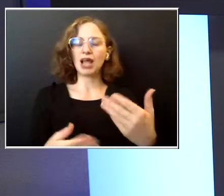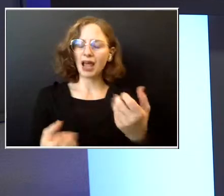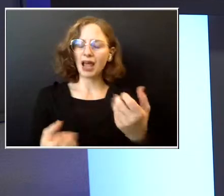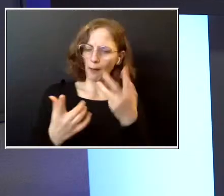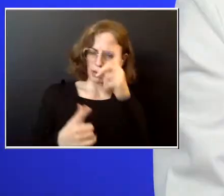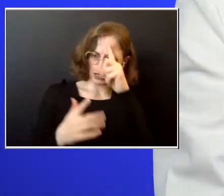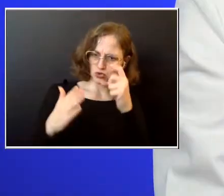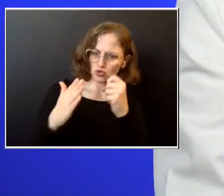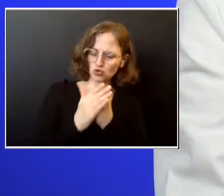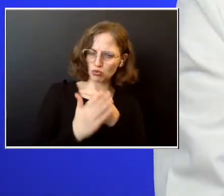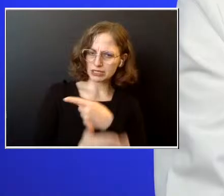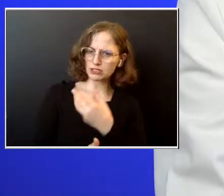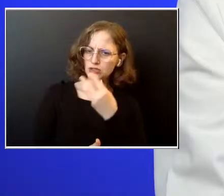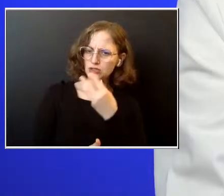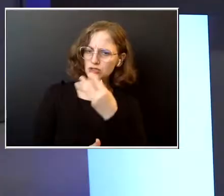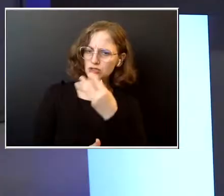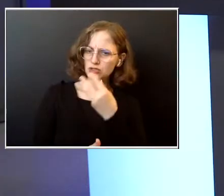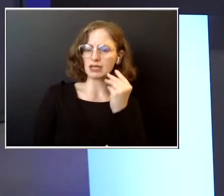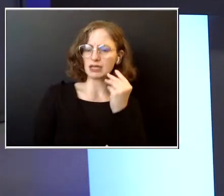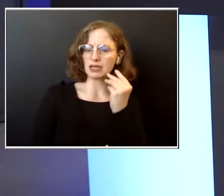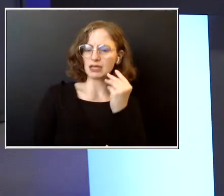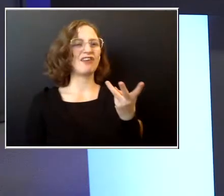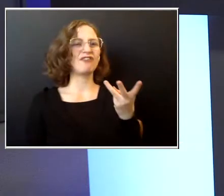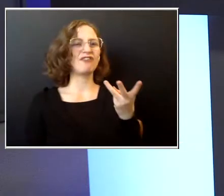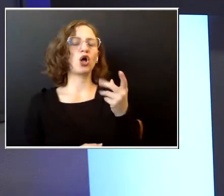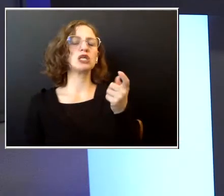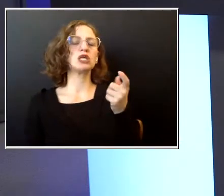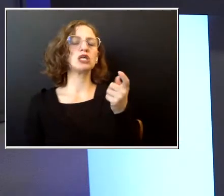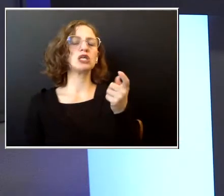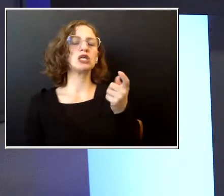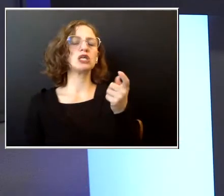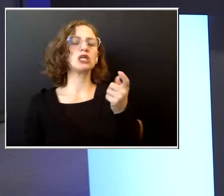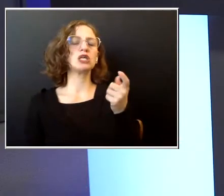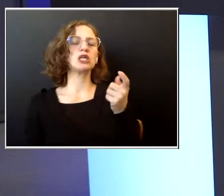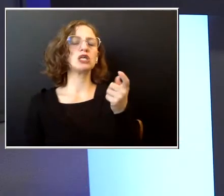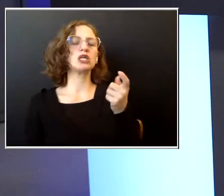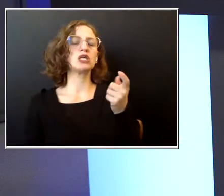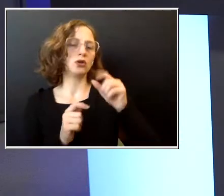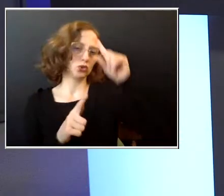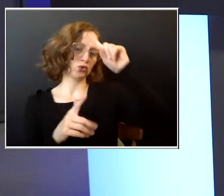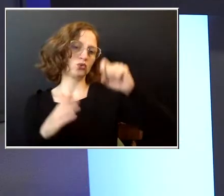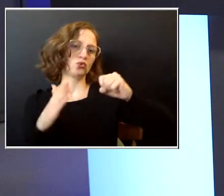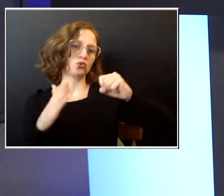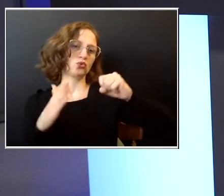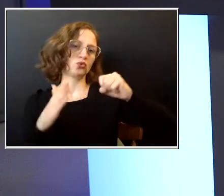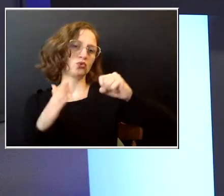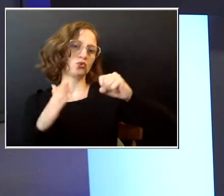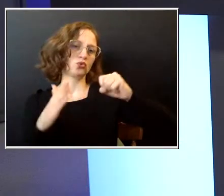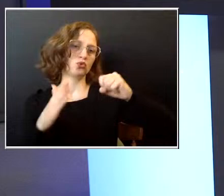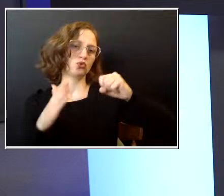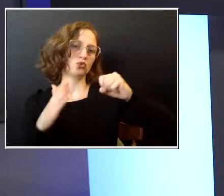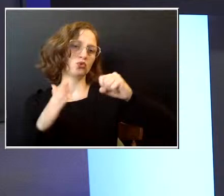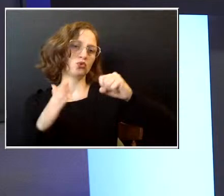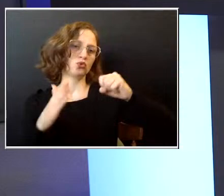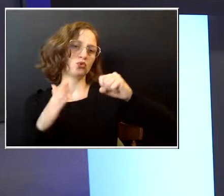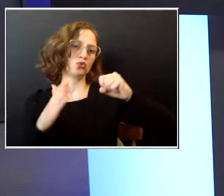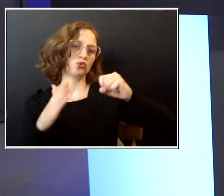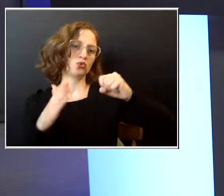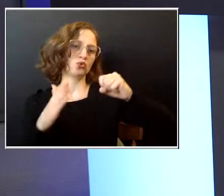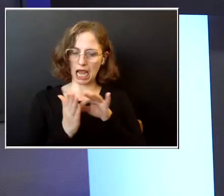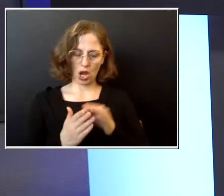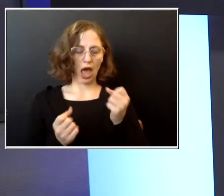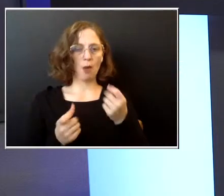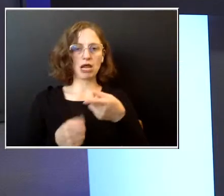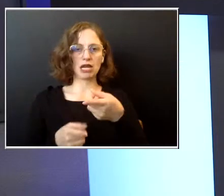see on her MRI, yes. Can you tell how many from looking at it? You could. I don't know that I counted in her specific case, but yes, there were a number of them.